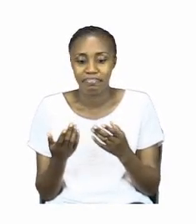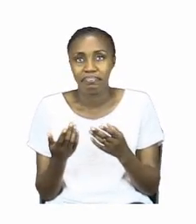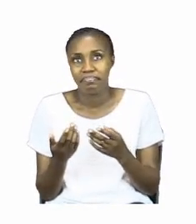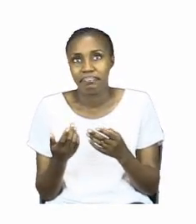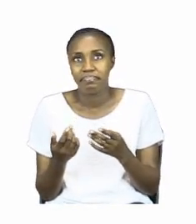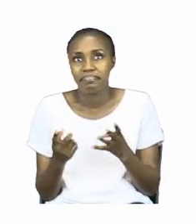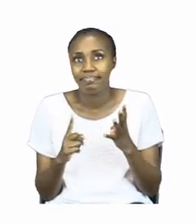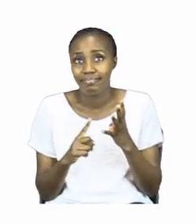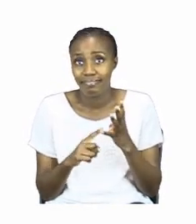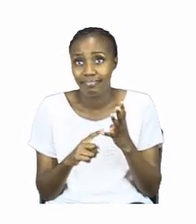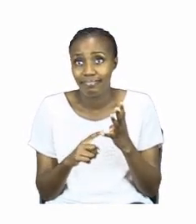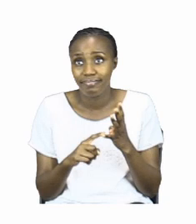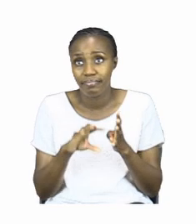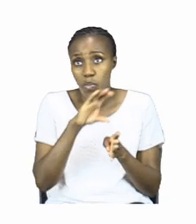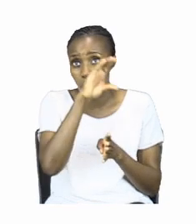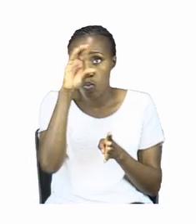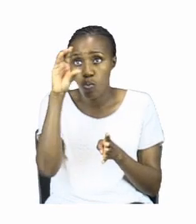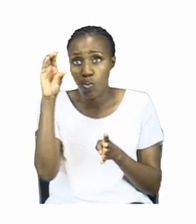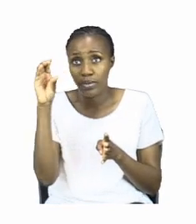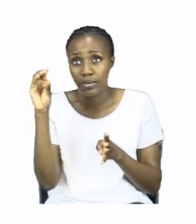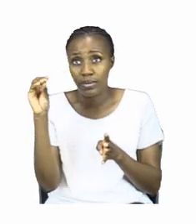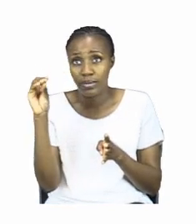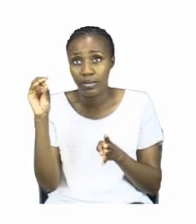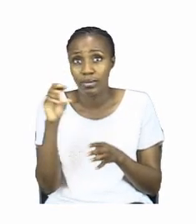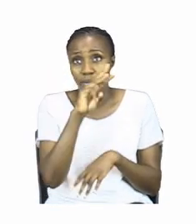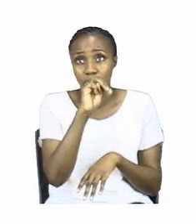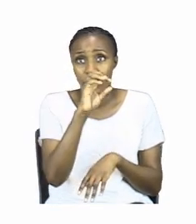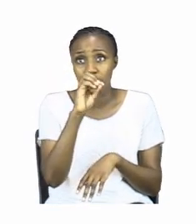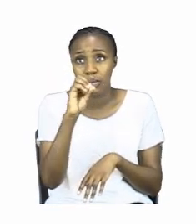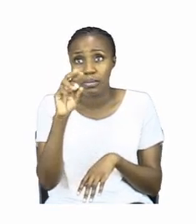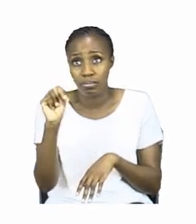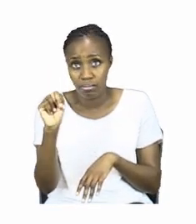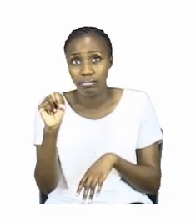about is the word moon. Moon.